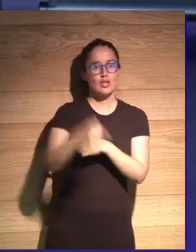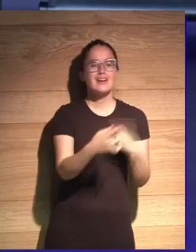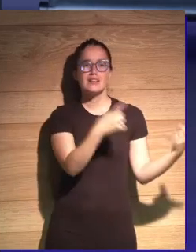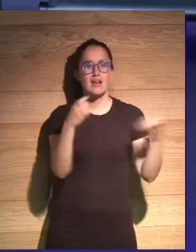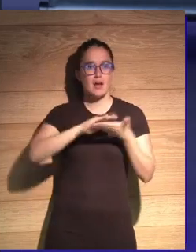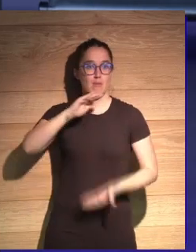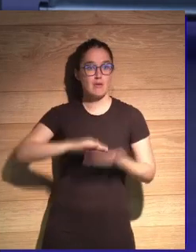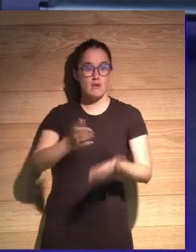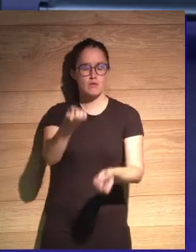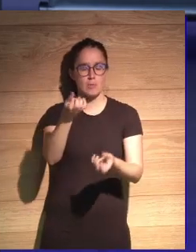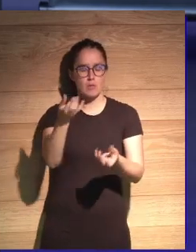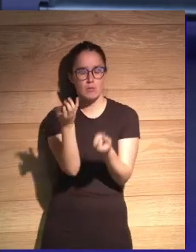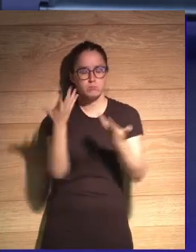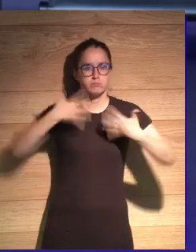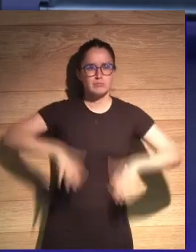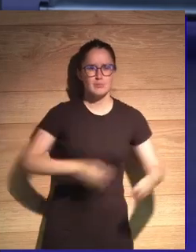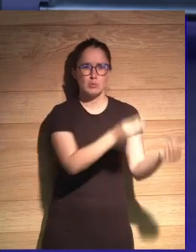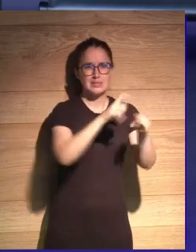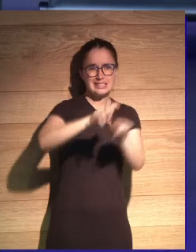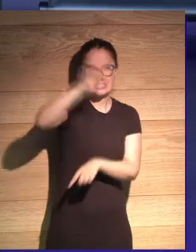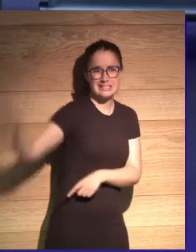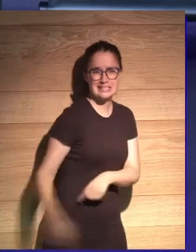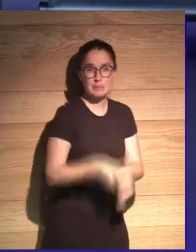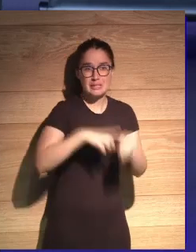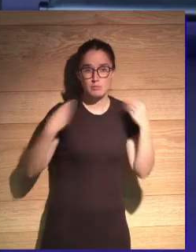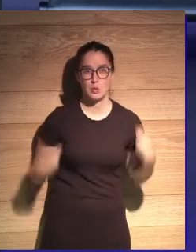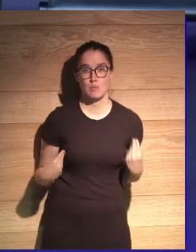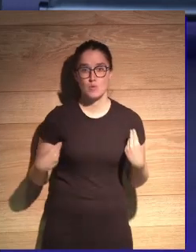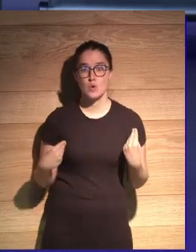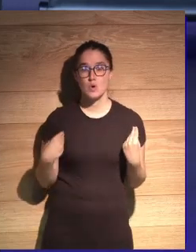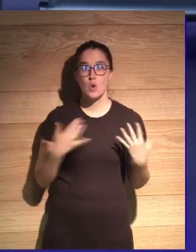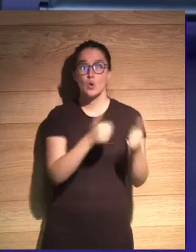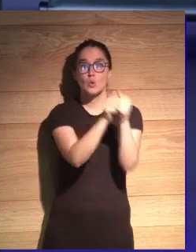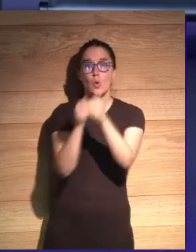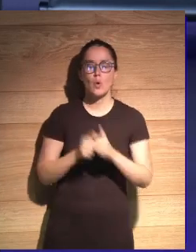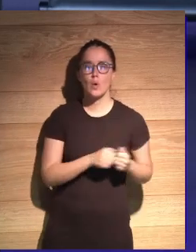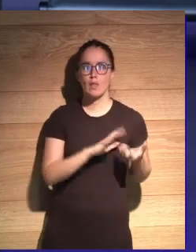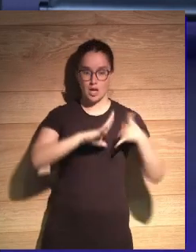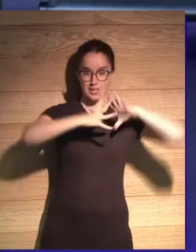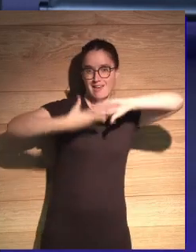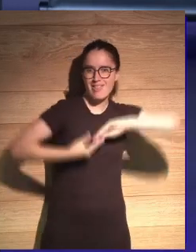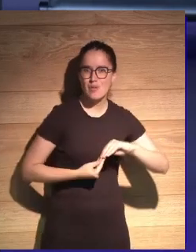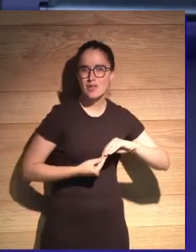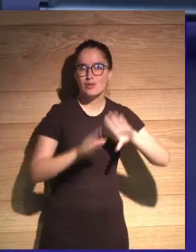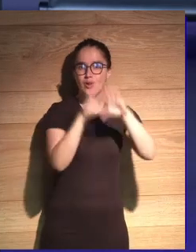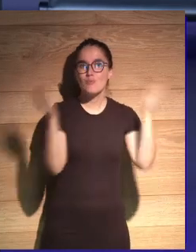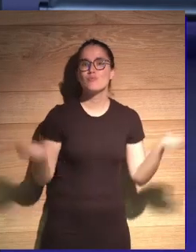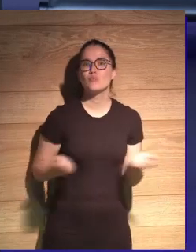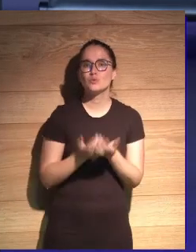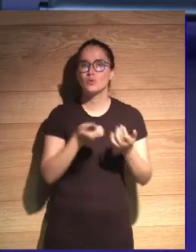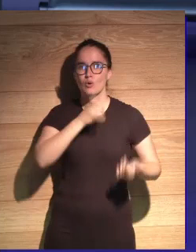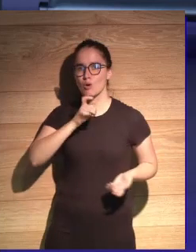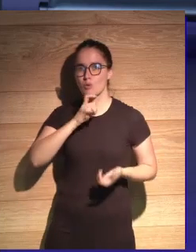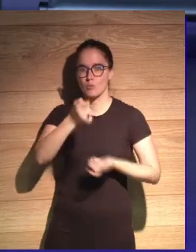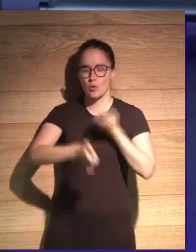daily existence calls for the need to process different types of information at the same time.